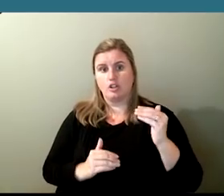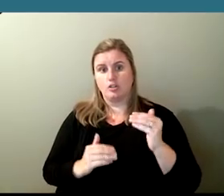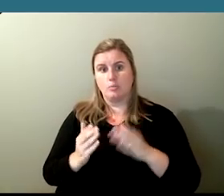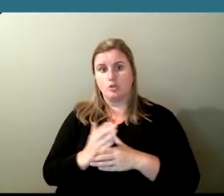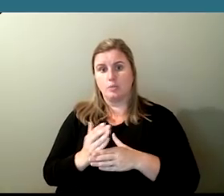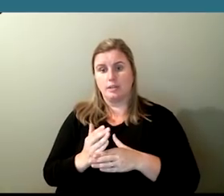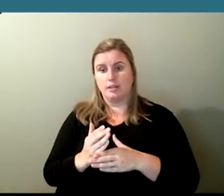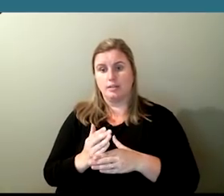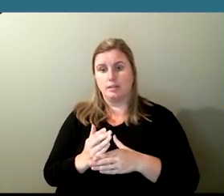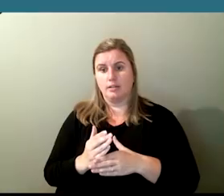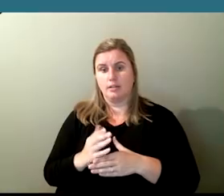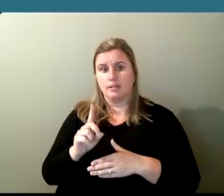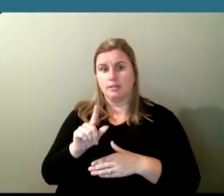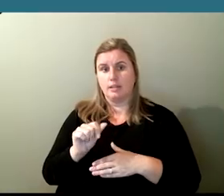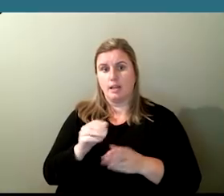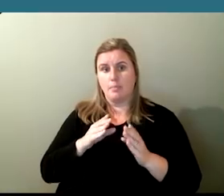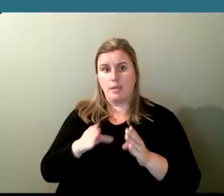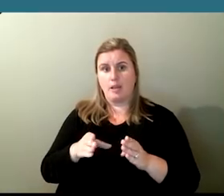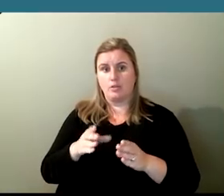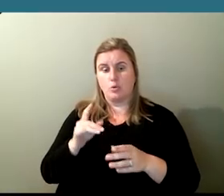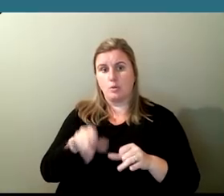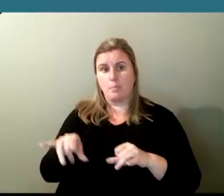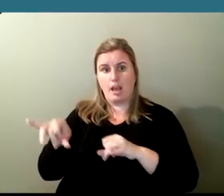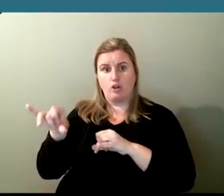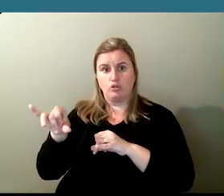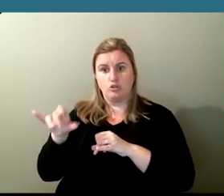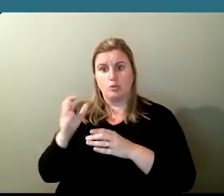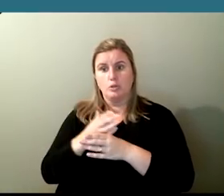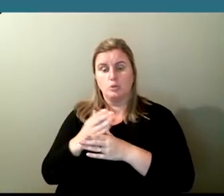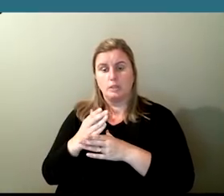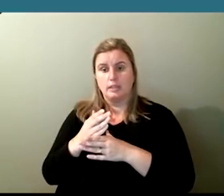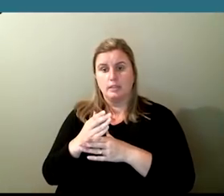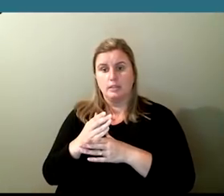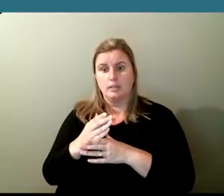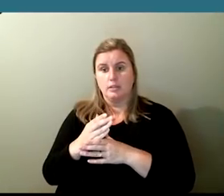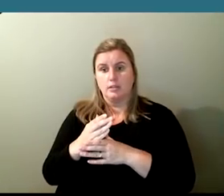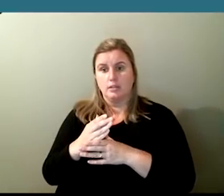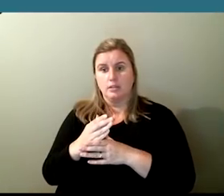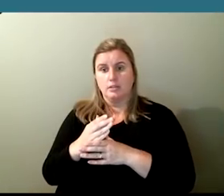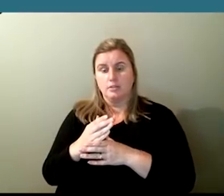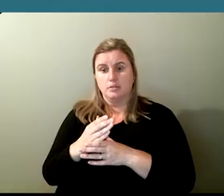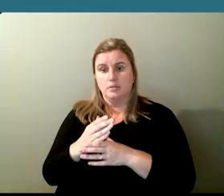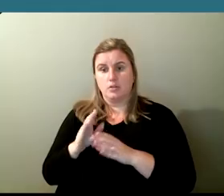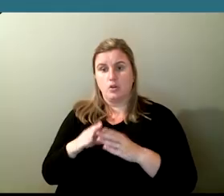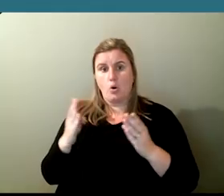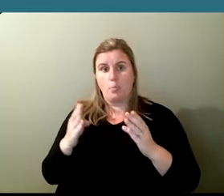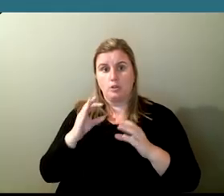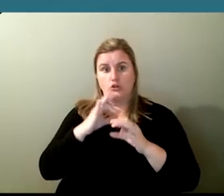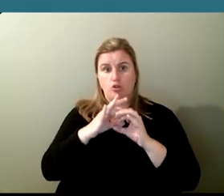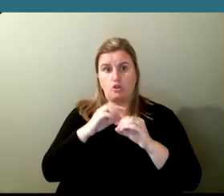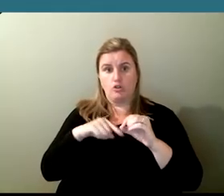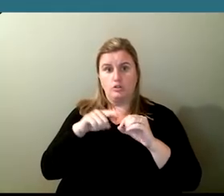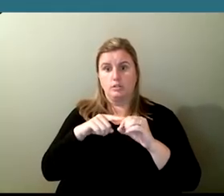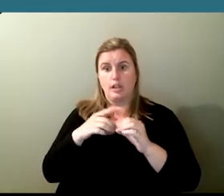the data paths or the patterns between the open circles and the